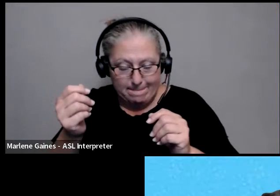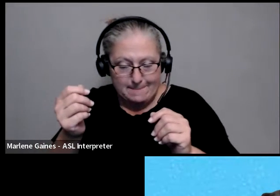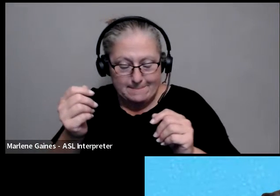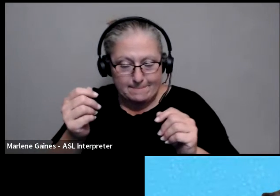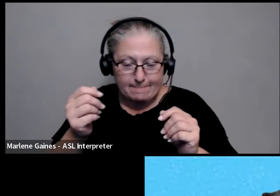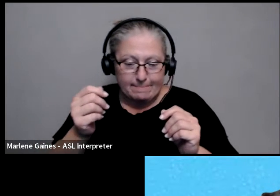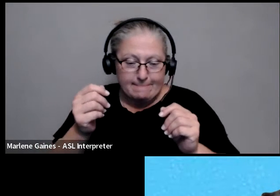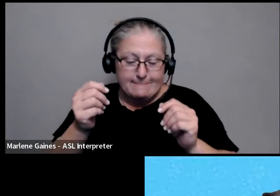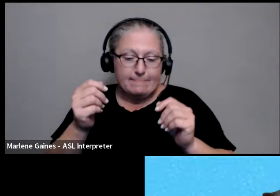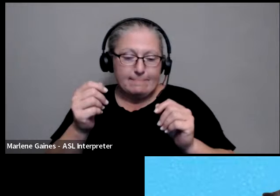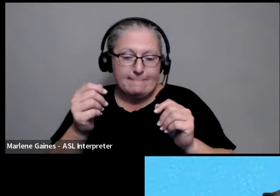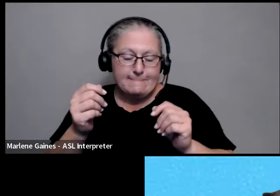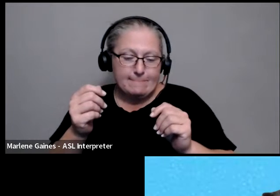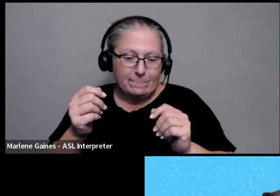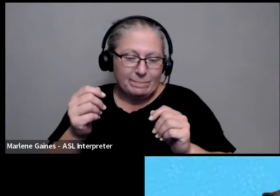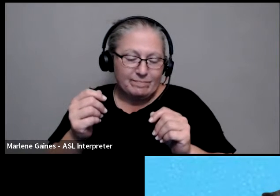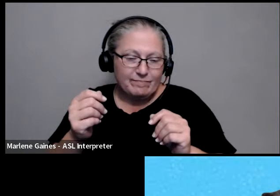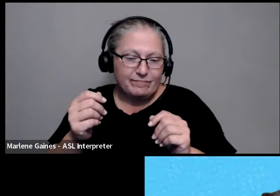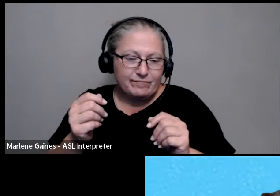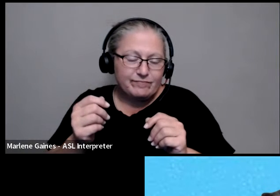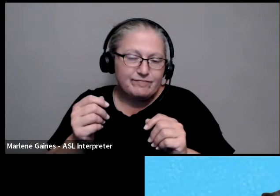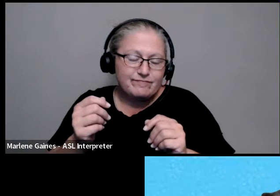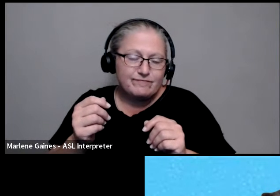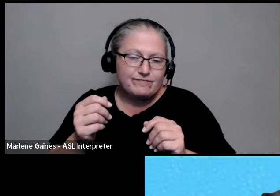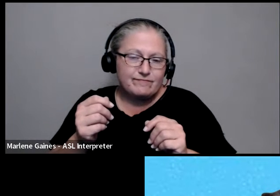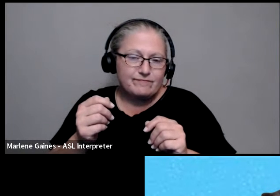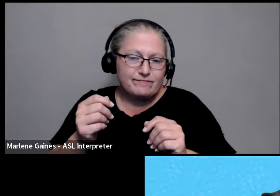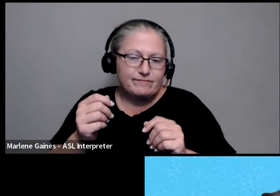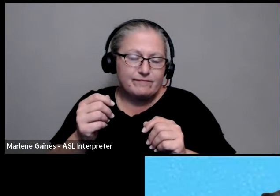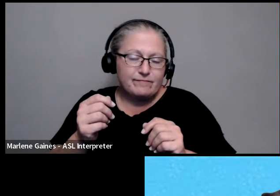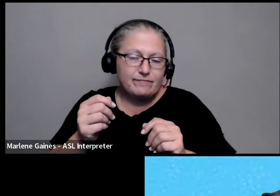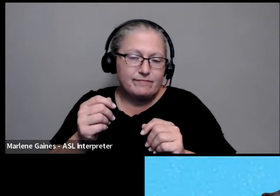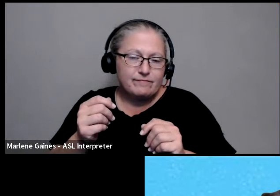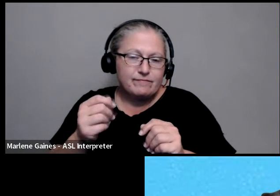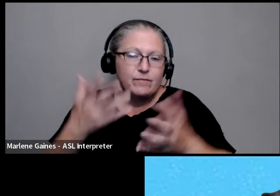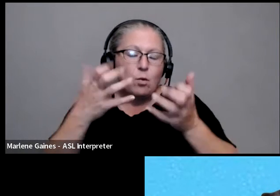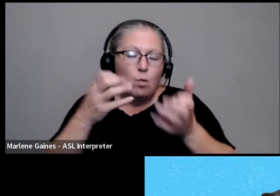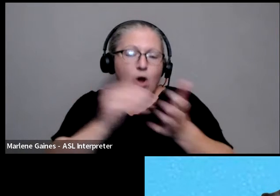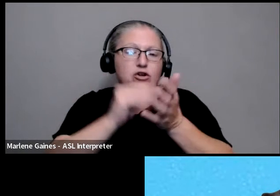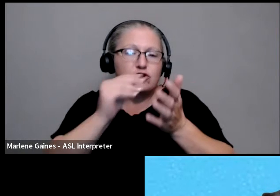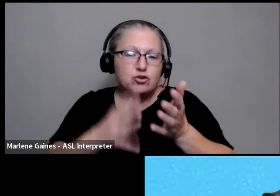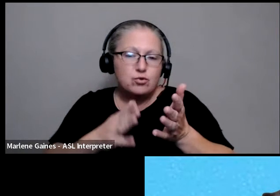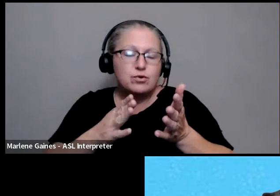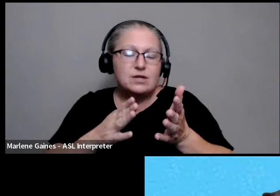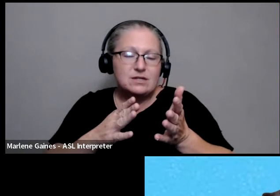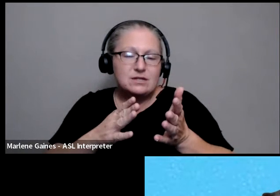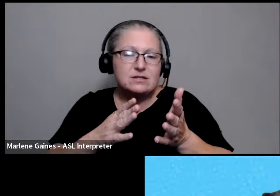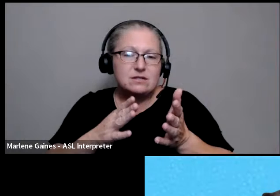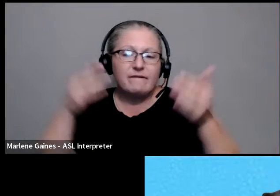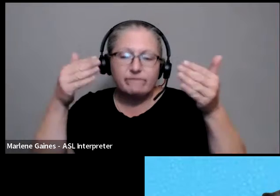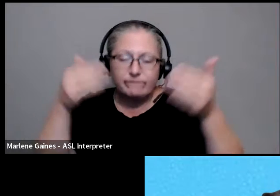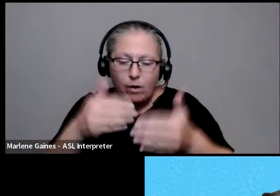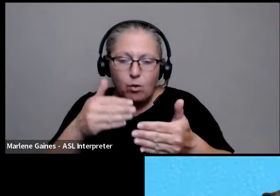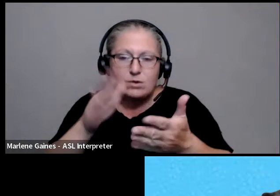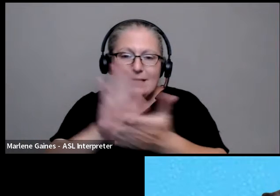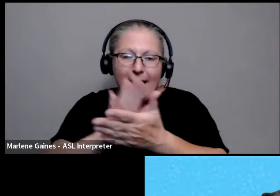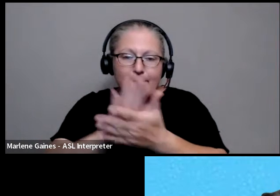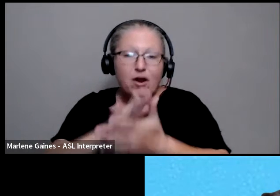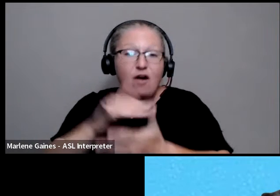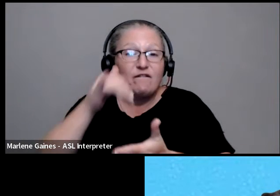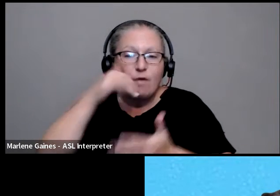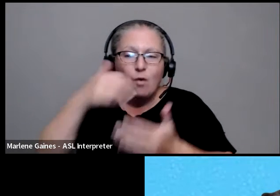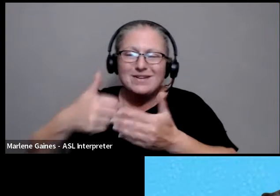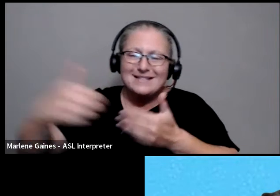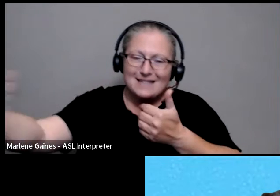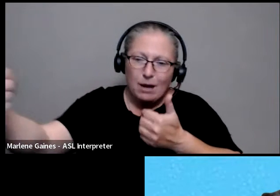us, it's about separating, getting our students back to focusing on academics and putting this phone separate from there and just